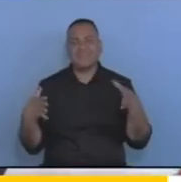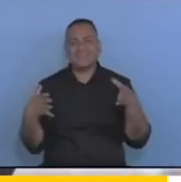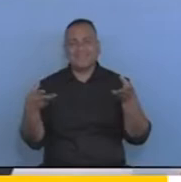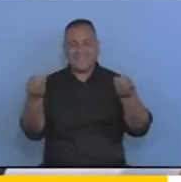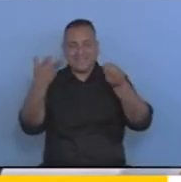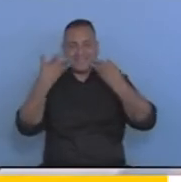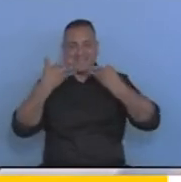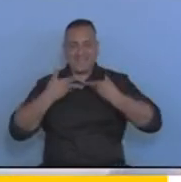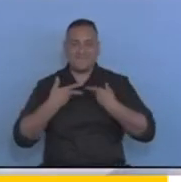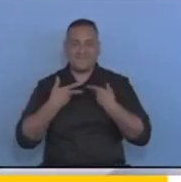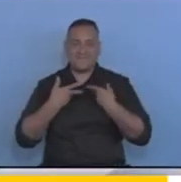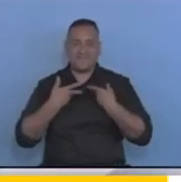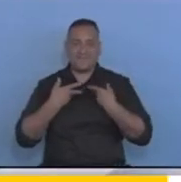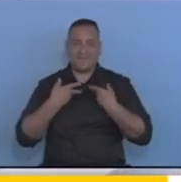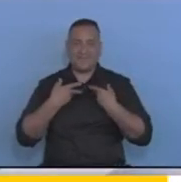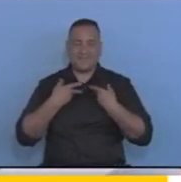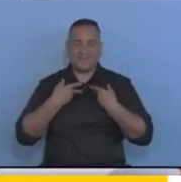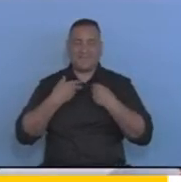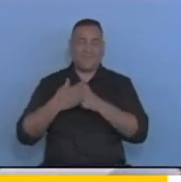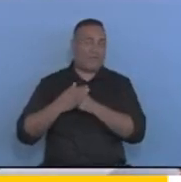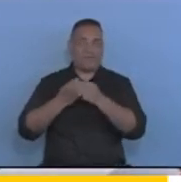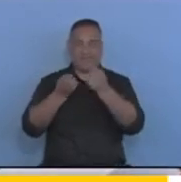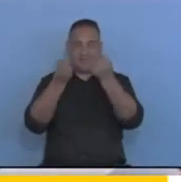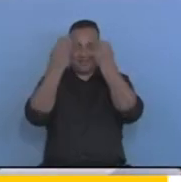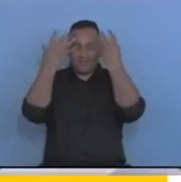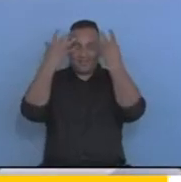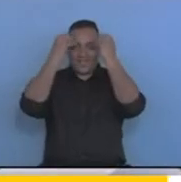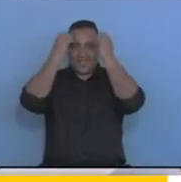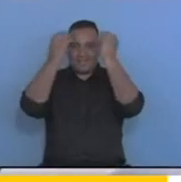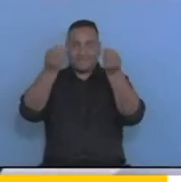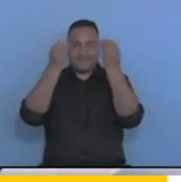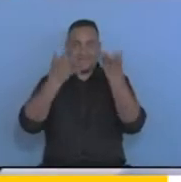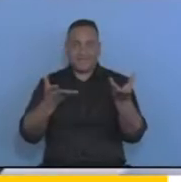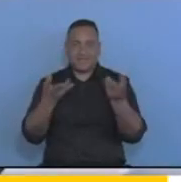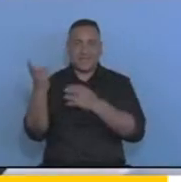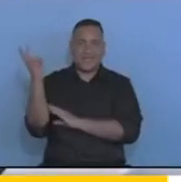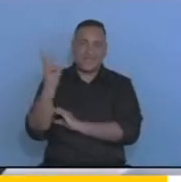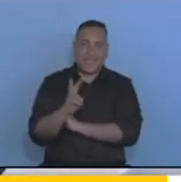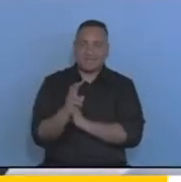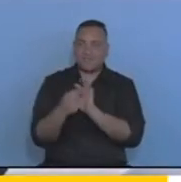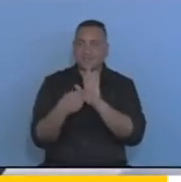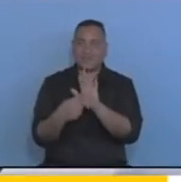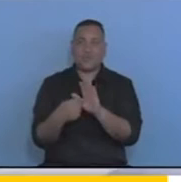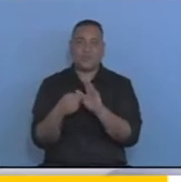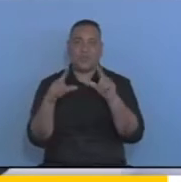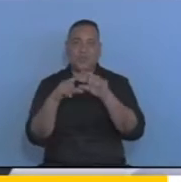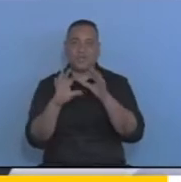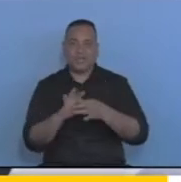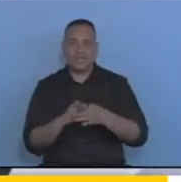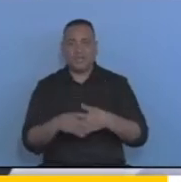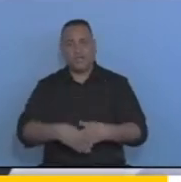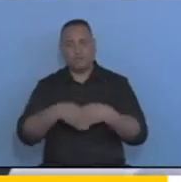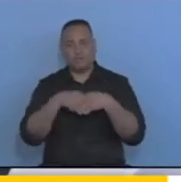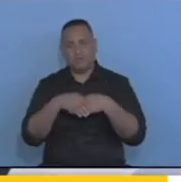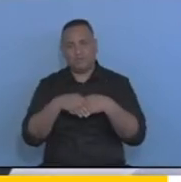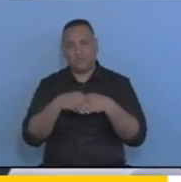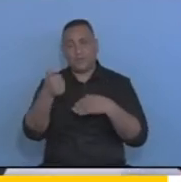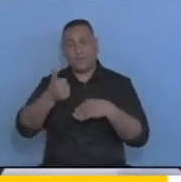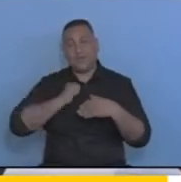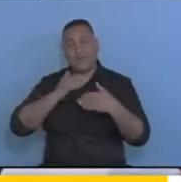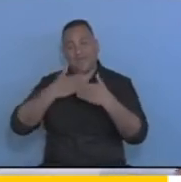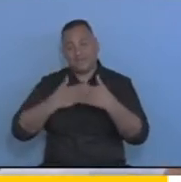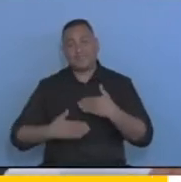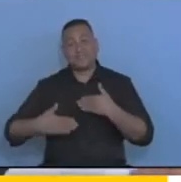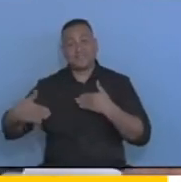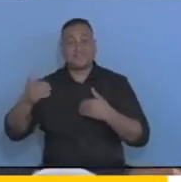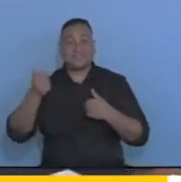so many Definitely. Ways. Thank you so much for coming on the Link Show, and we wish you all the best. And good luck with all the students, and fingers crossed